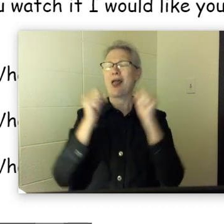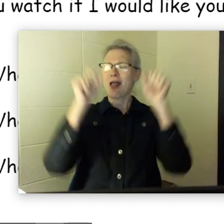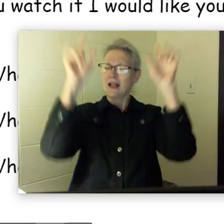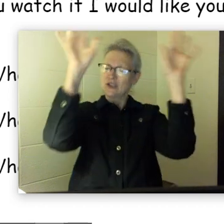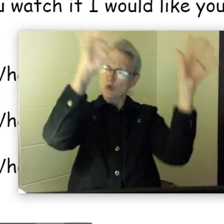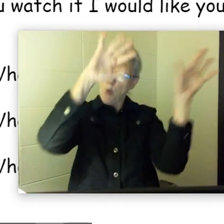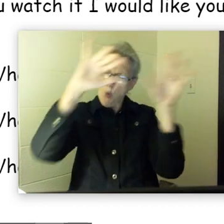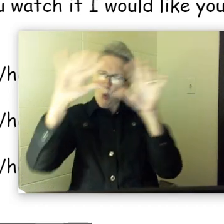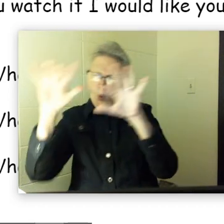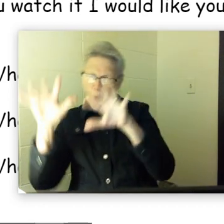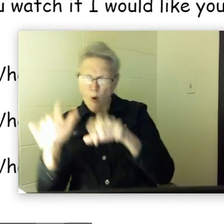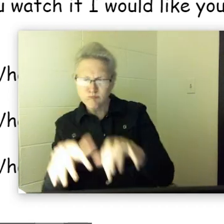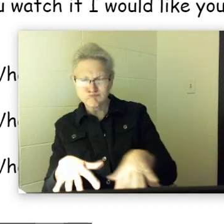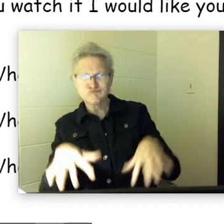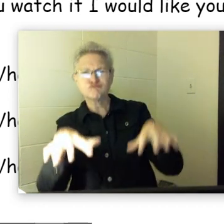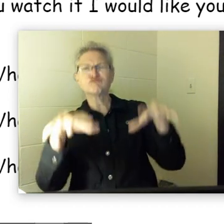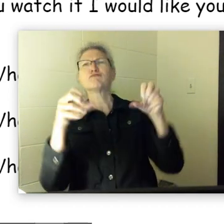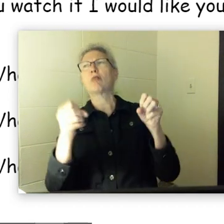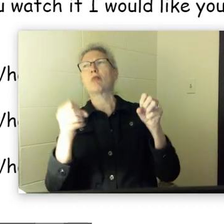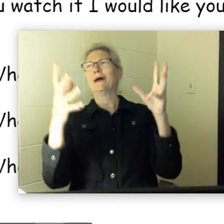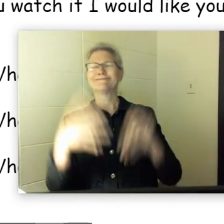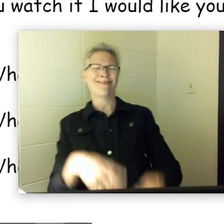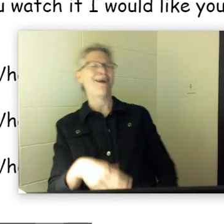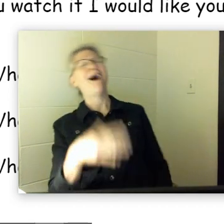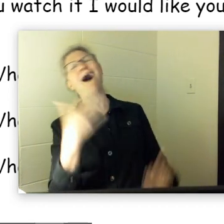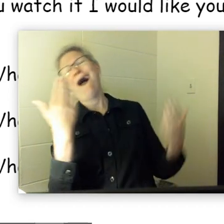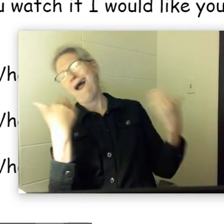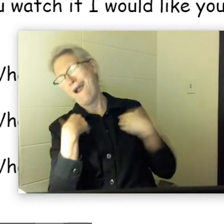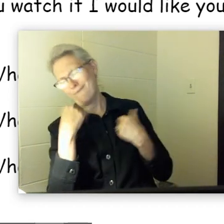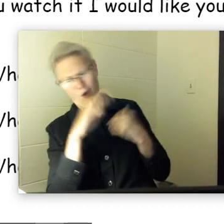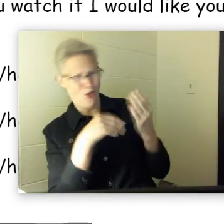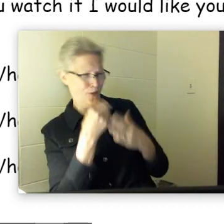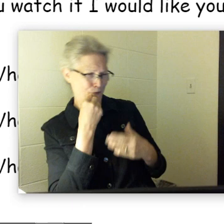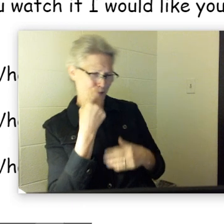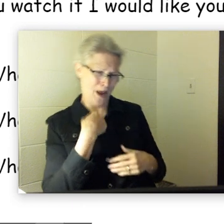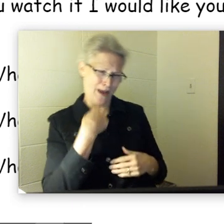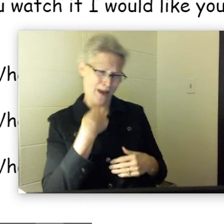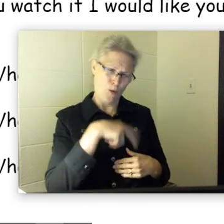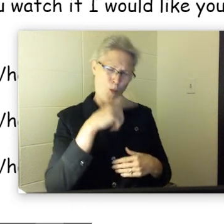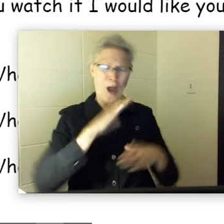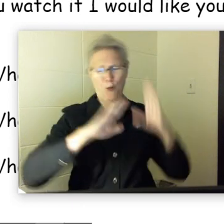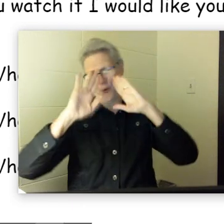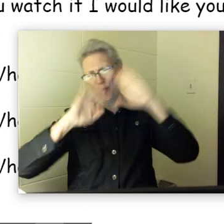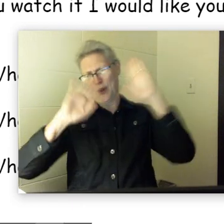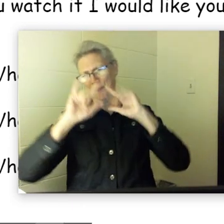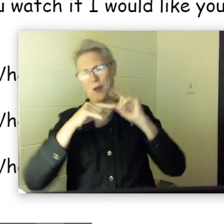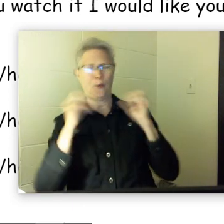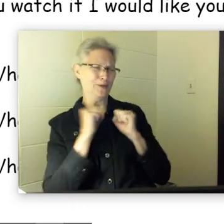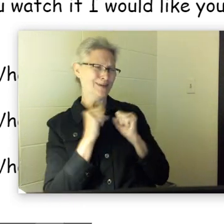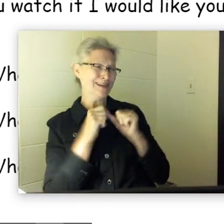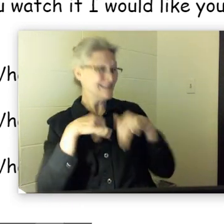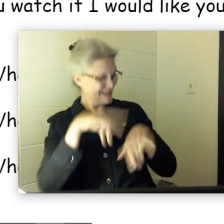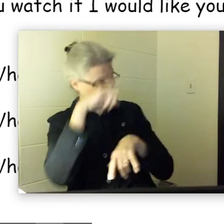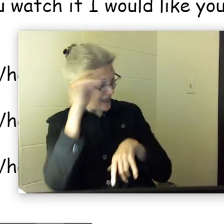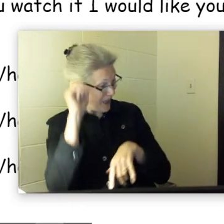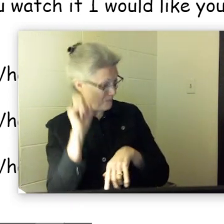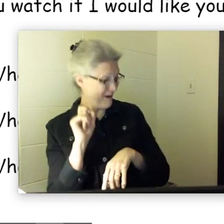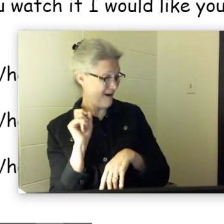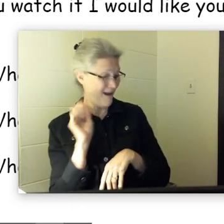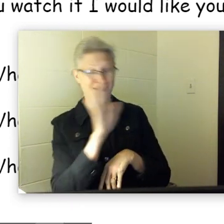"I have all the food that I need right now," said the grasshopper. "Why worry about winter? It's still summer."